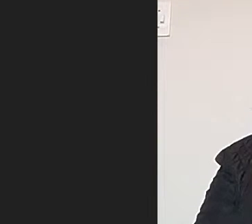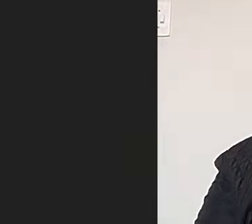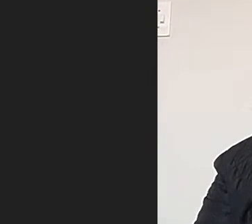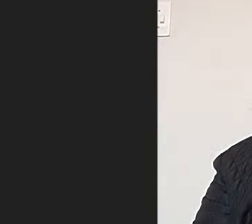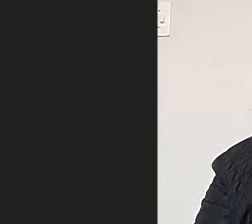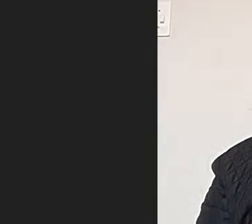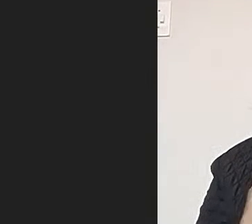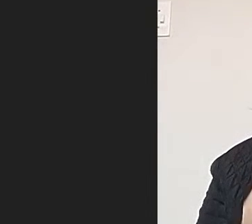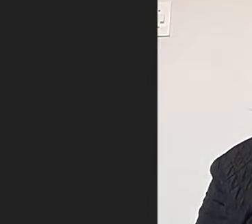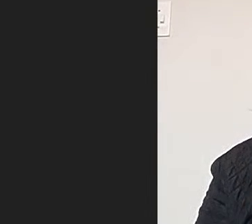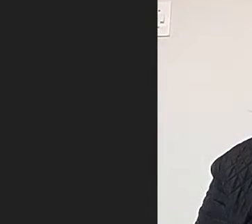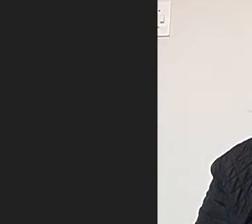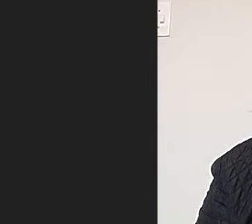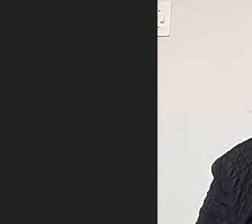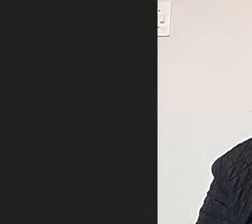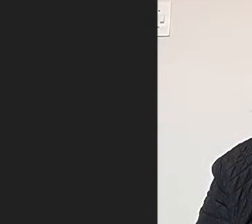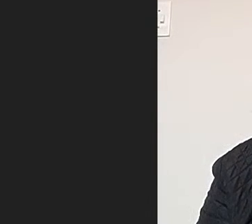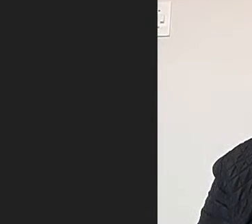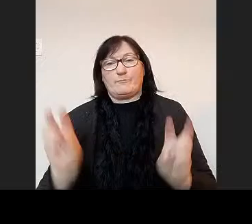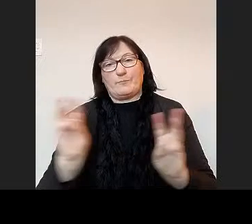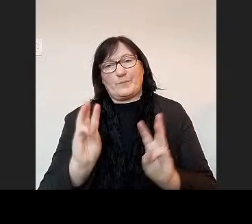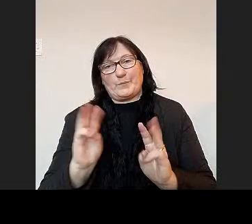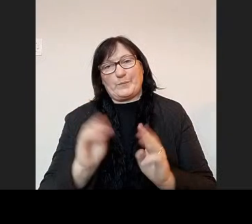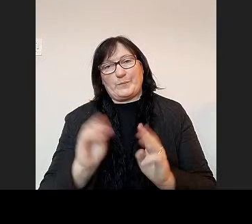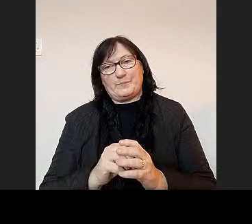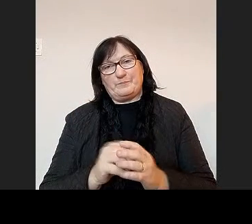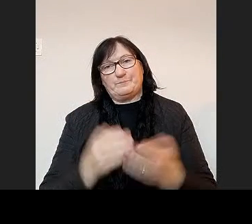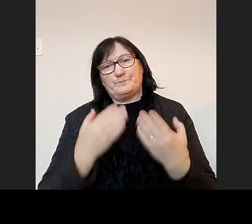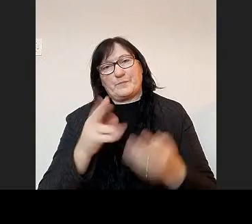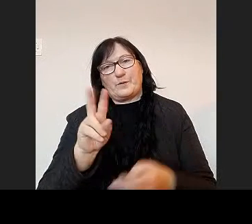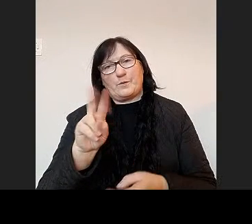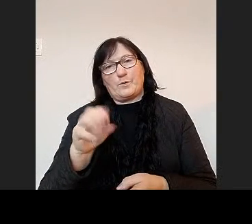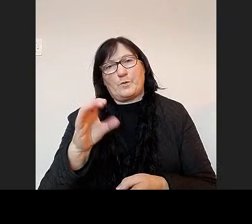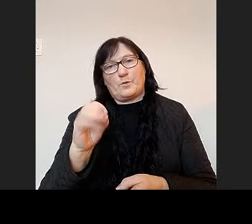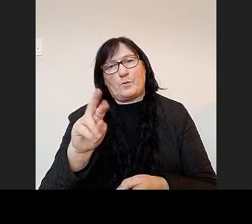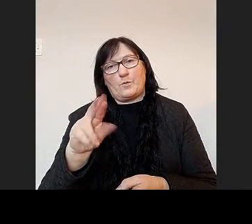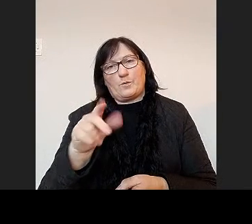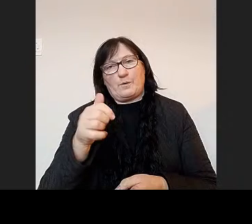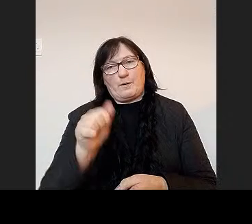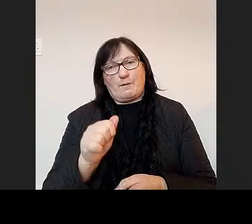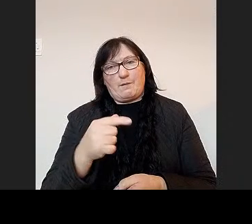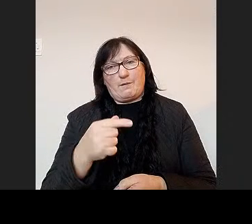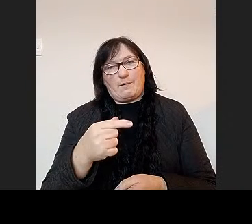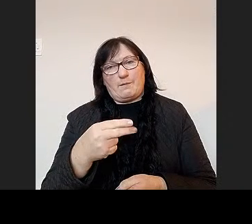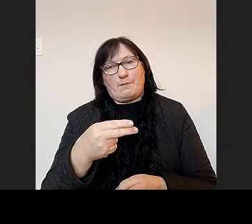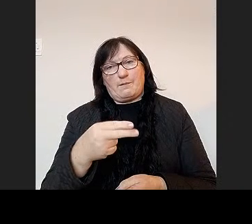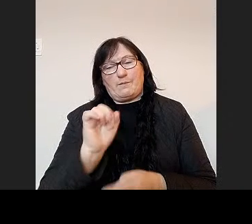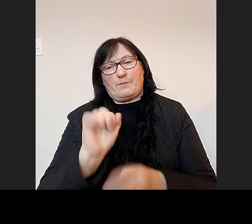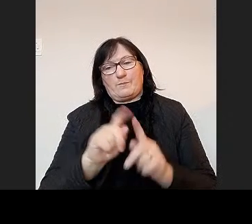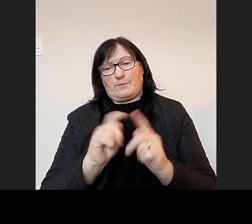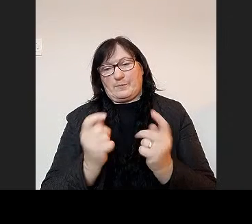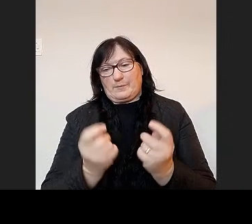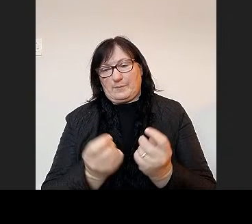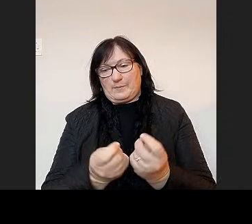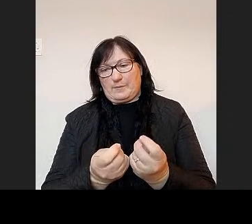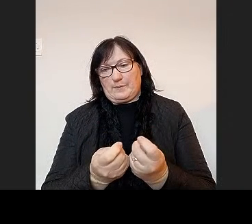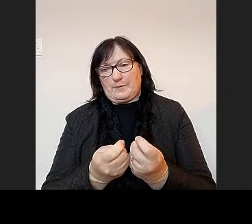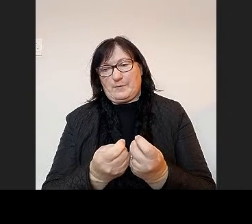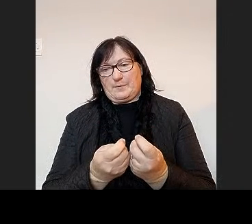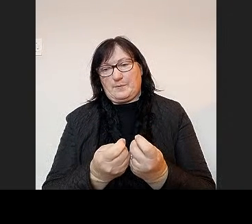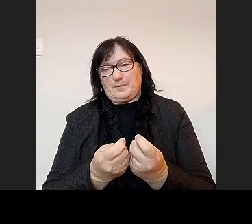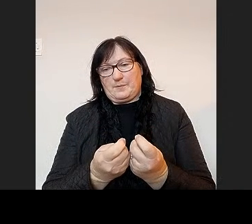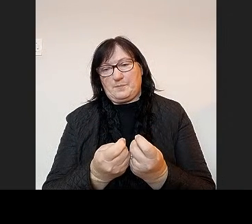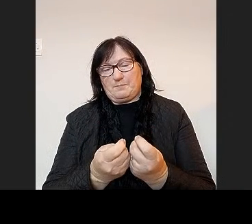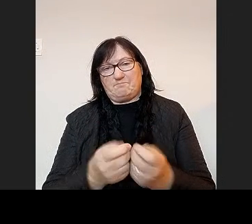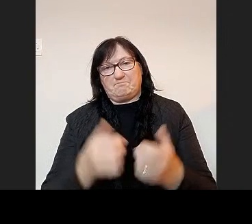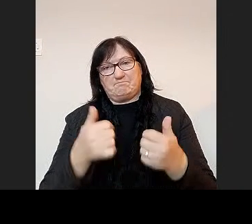Wow. Thank you, Nora, and your team. That was a very engaging and interactive